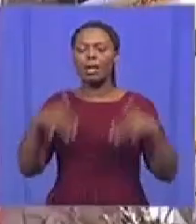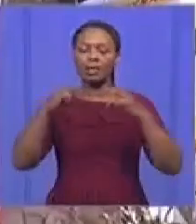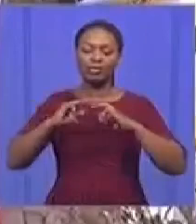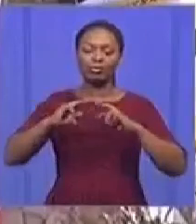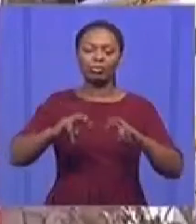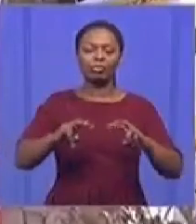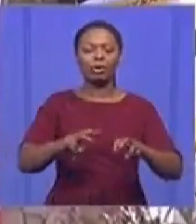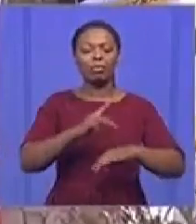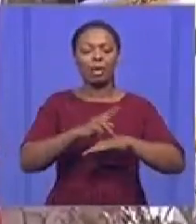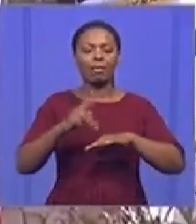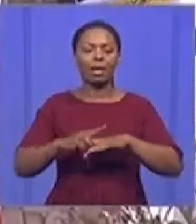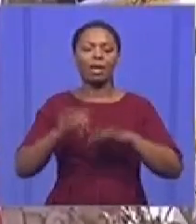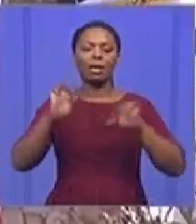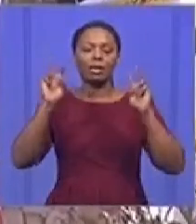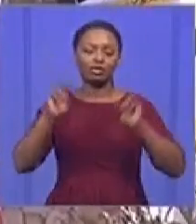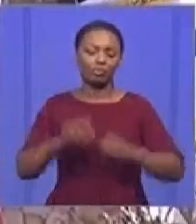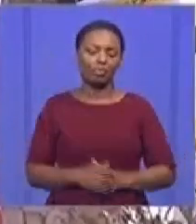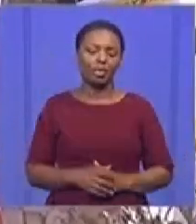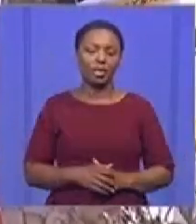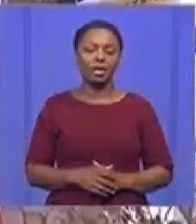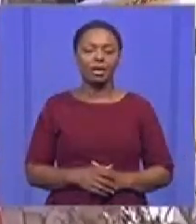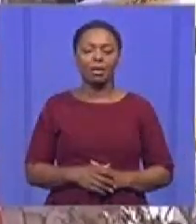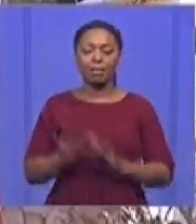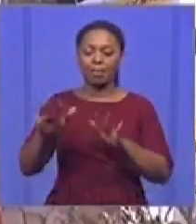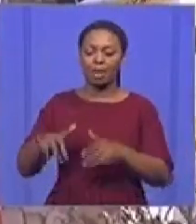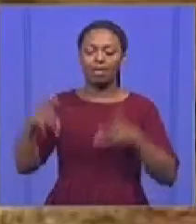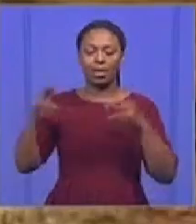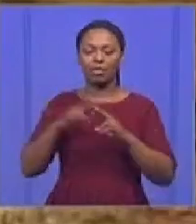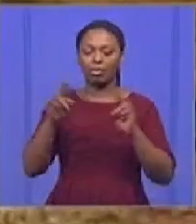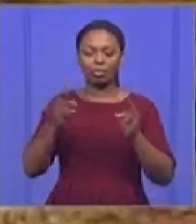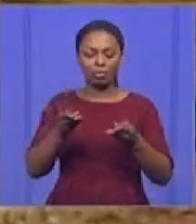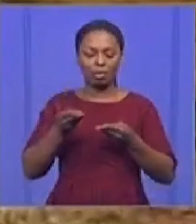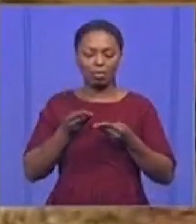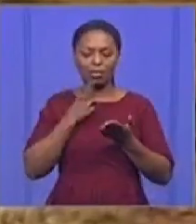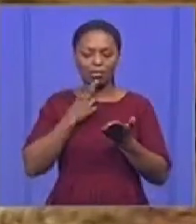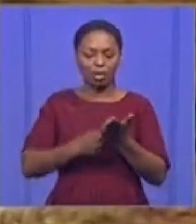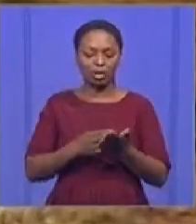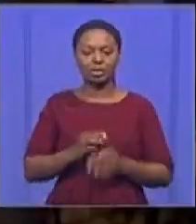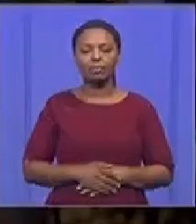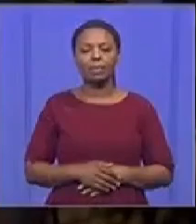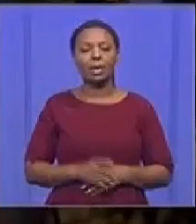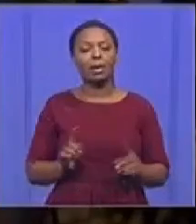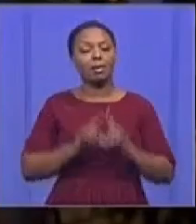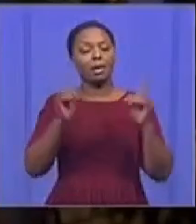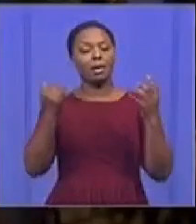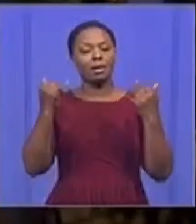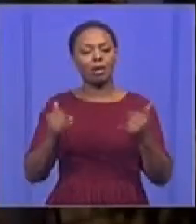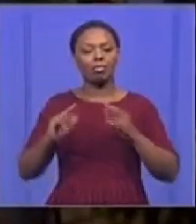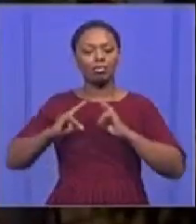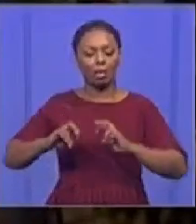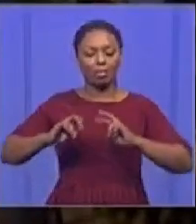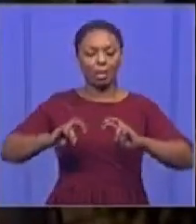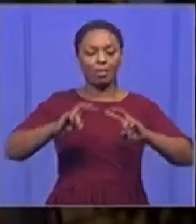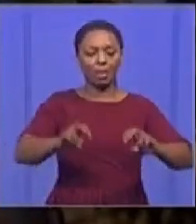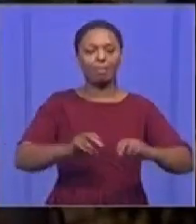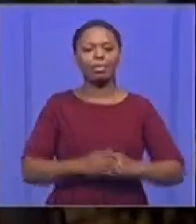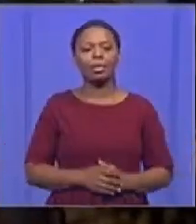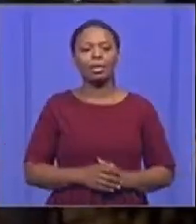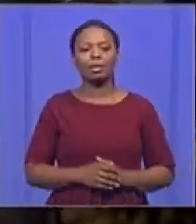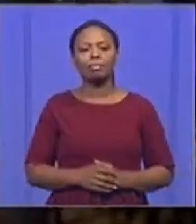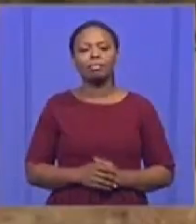kgetse ya phalaphala. Palamente ga ya ka ya amogela pegelo. Le fa go le jalo, dipatliso mo kgetseng eno